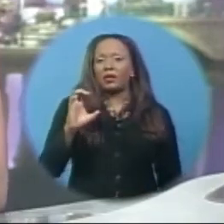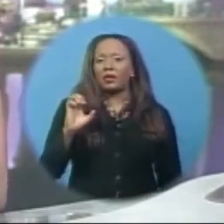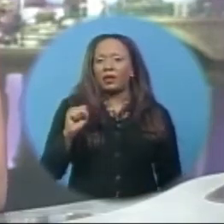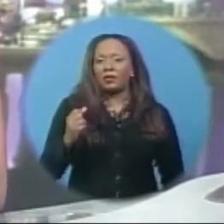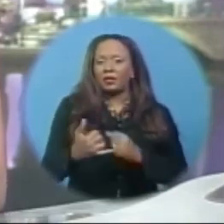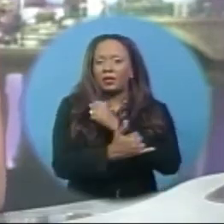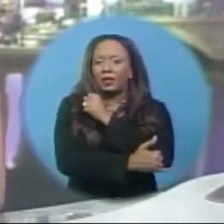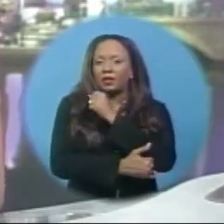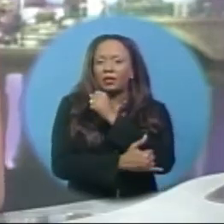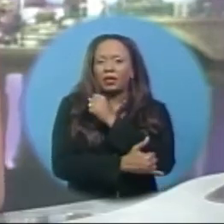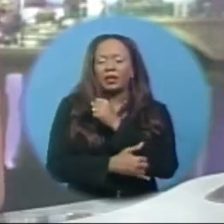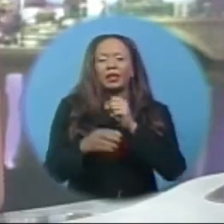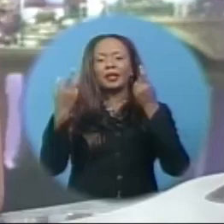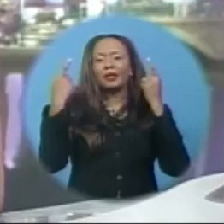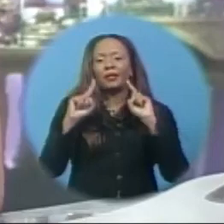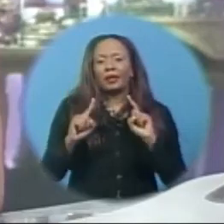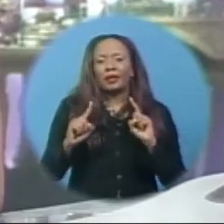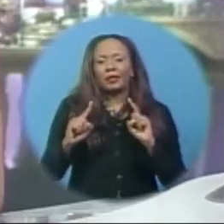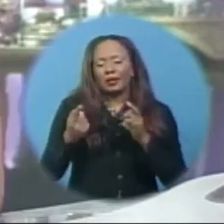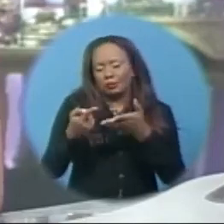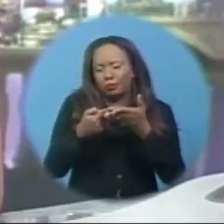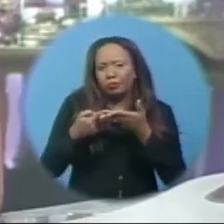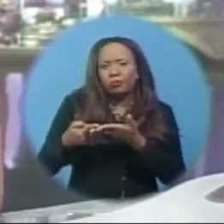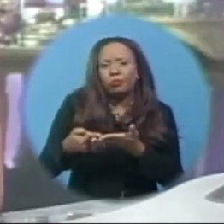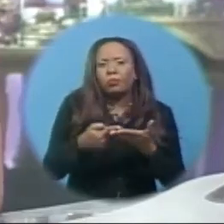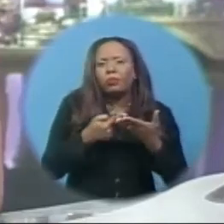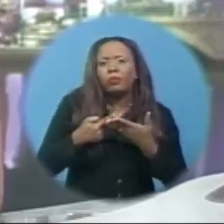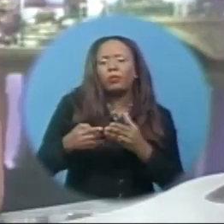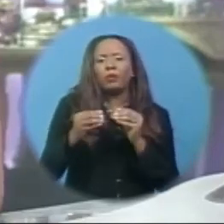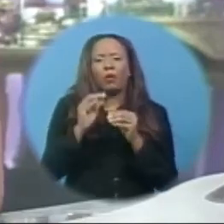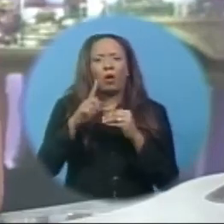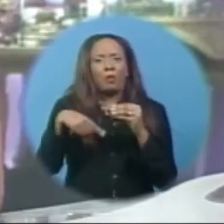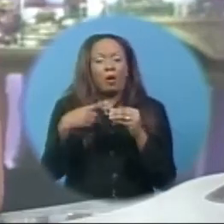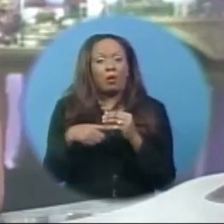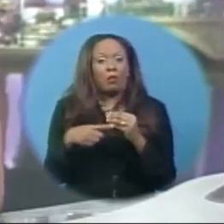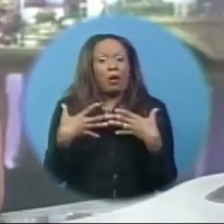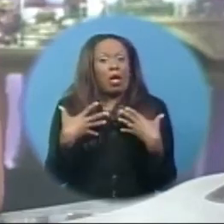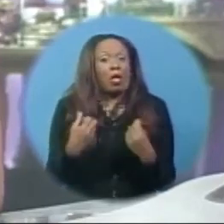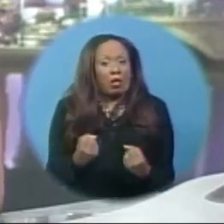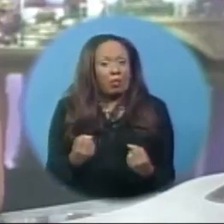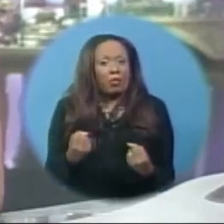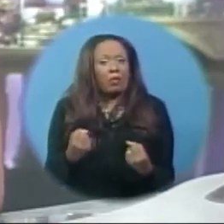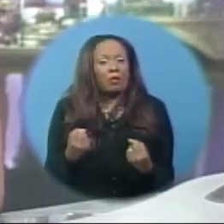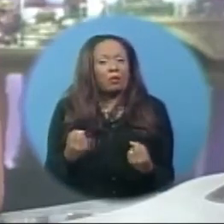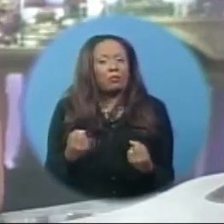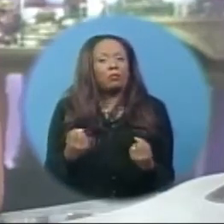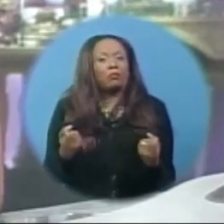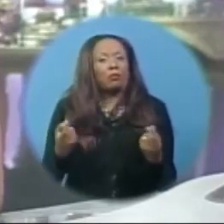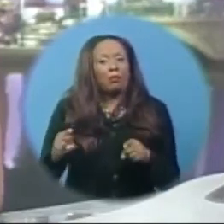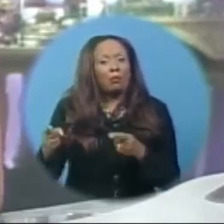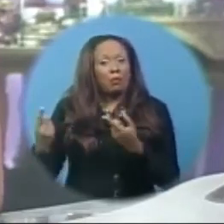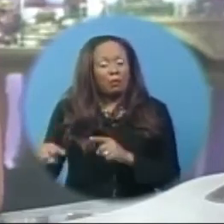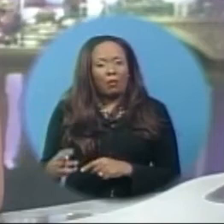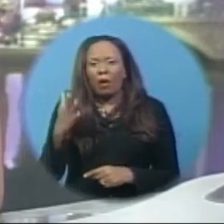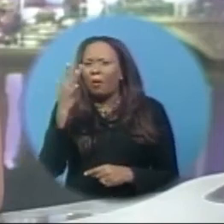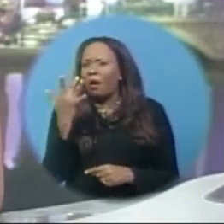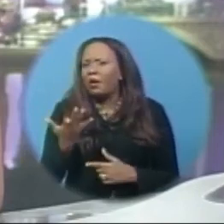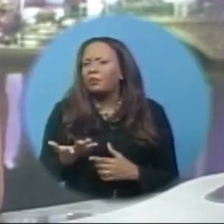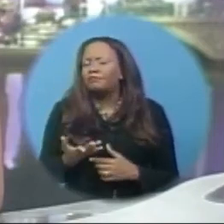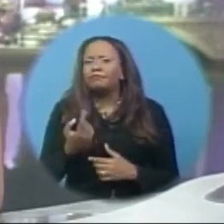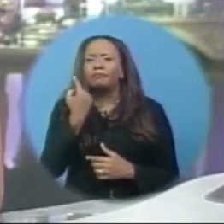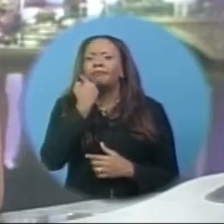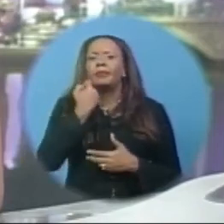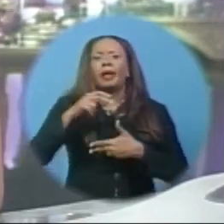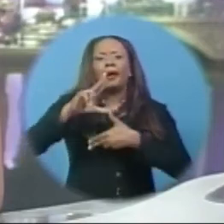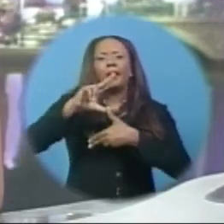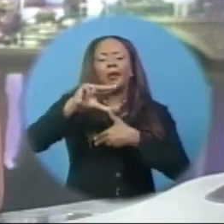or OECS, have agreed to closer collaboration on health matters. This is in light of the recent hurricanes that have